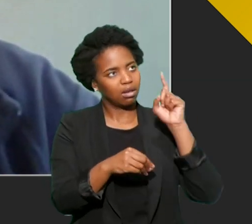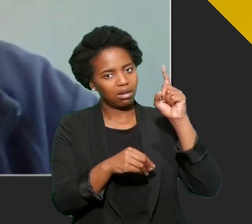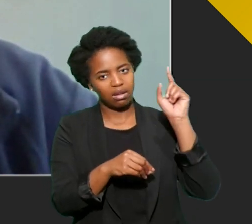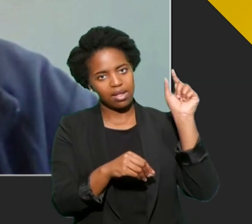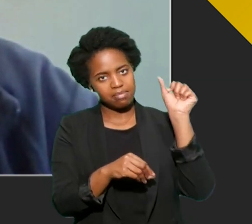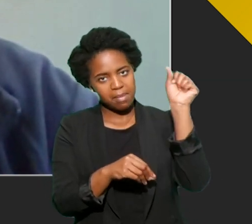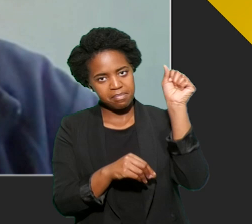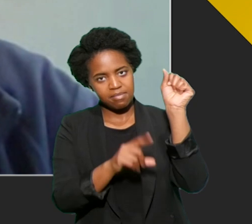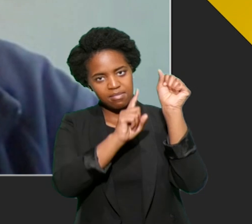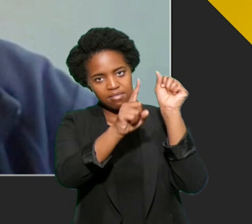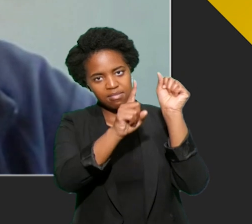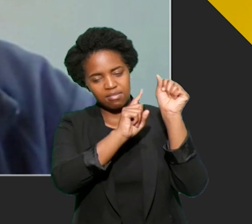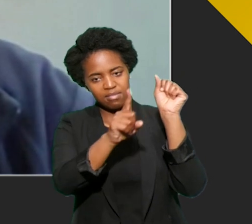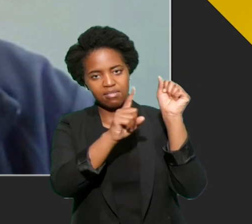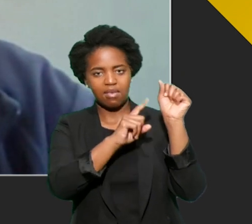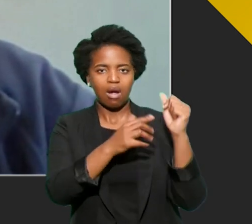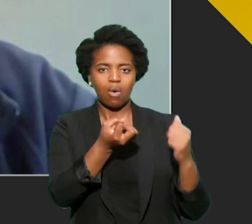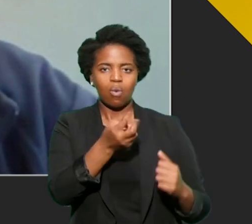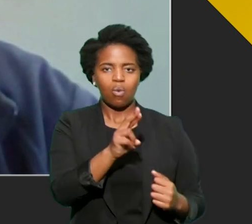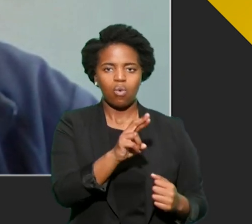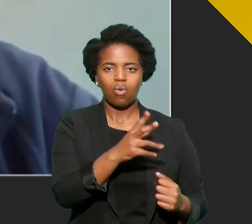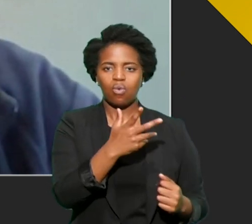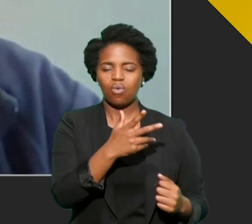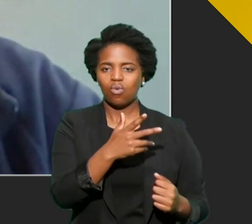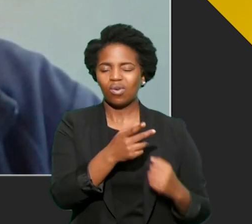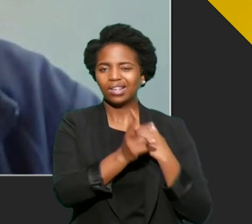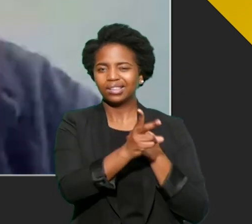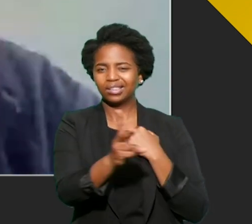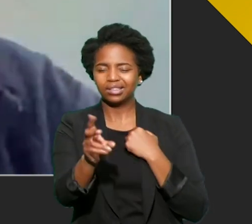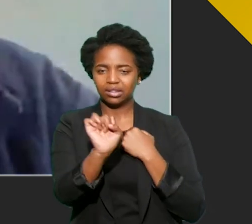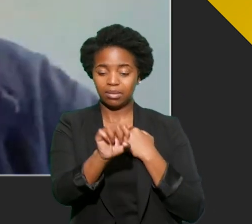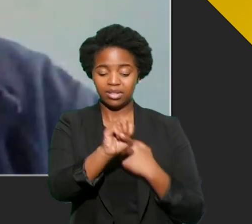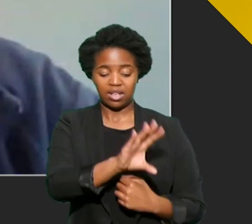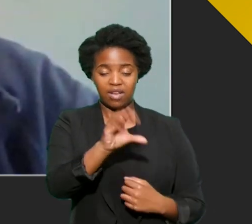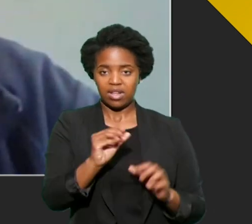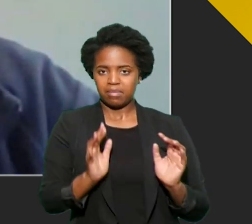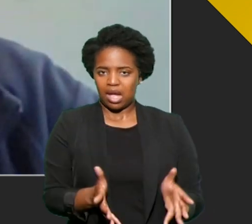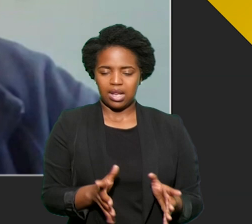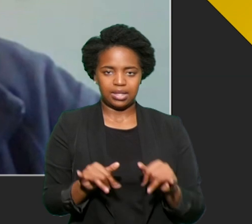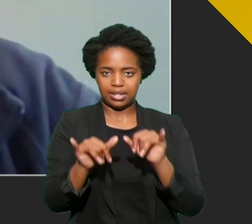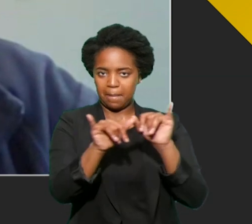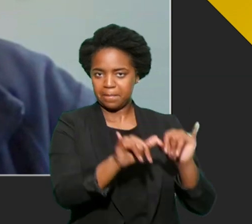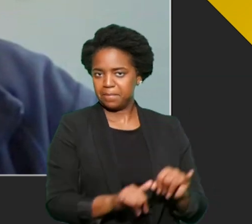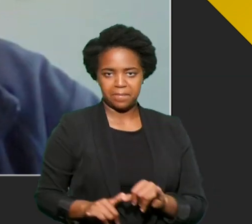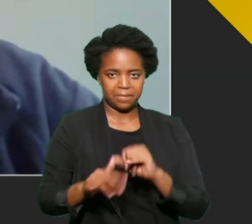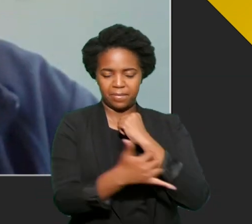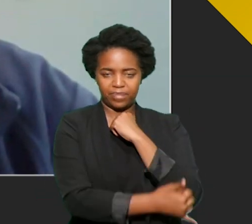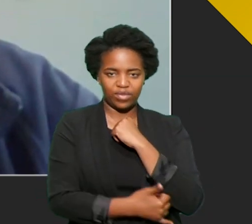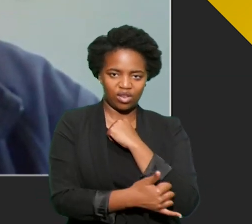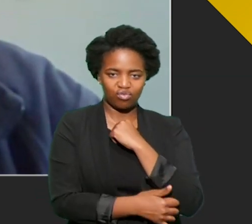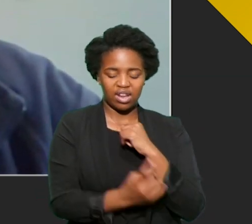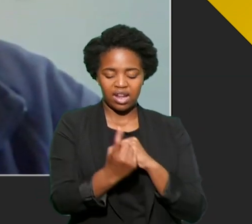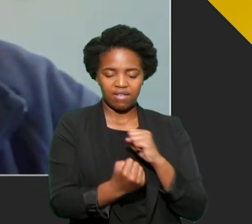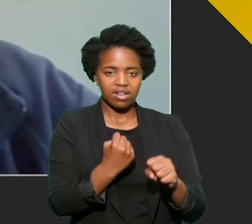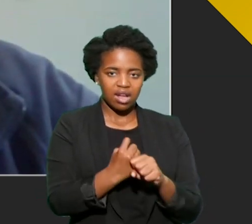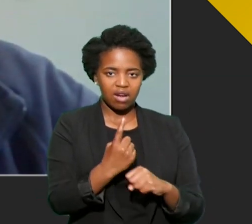travel around, you'll see the mast everywhere dotted across the country. And it's not only in South Africa, it's the same essentially all across the world. That